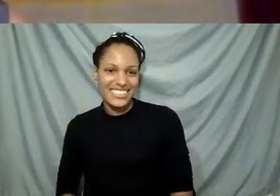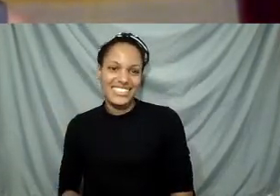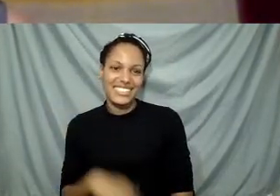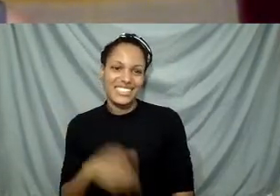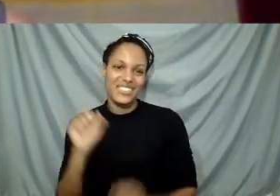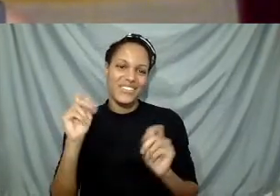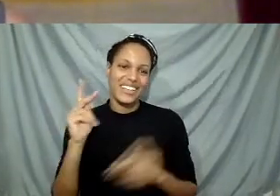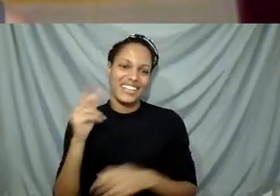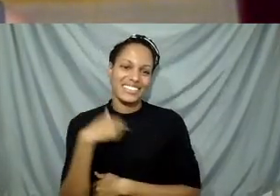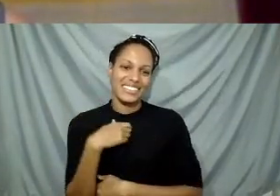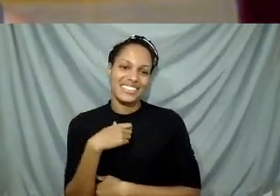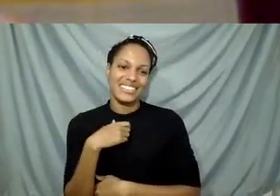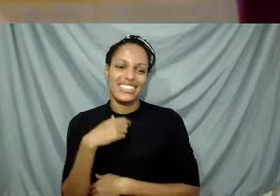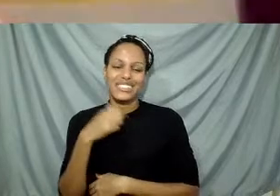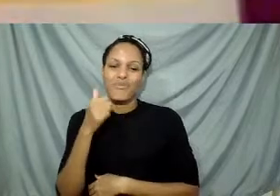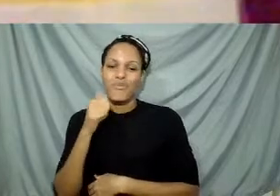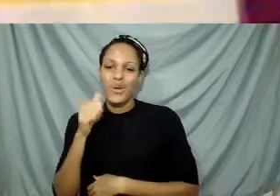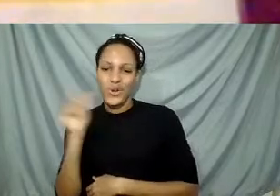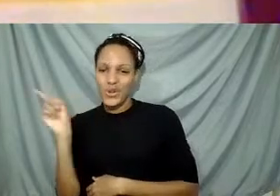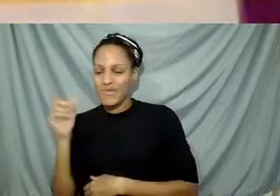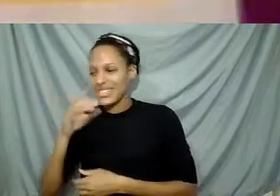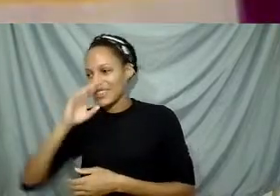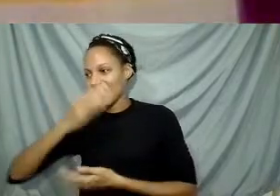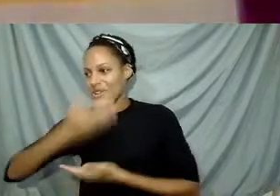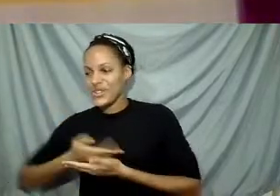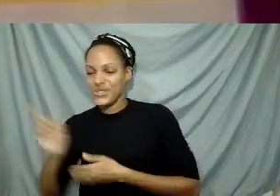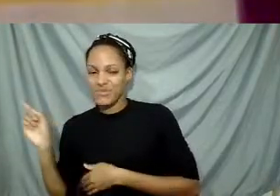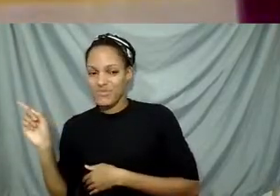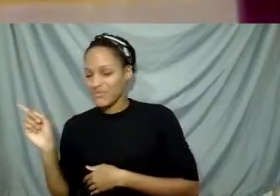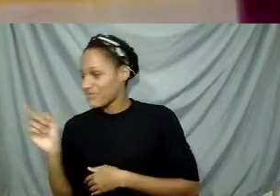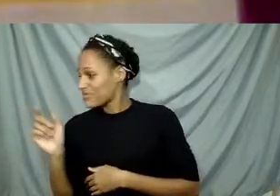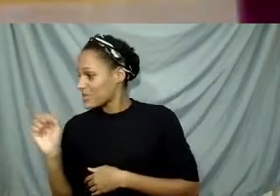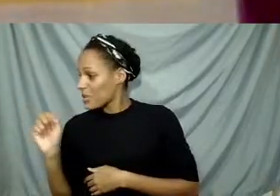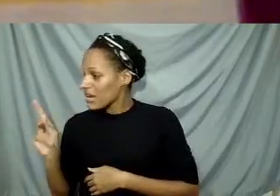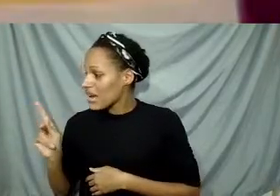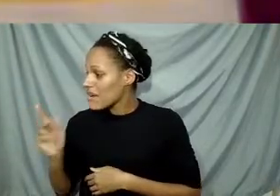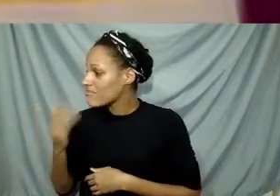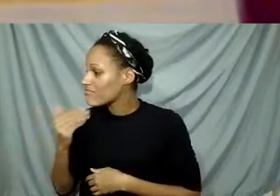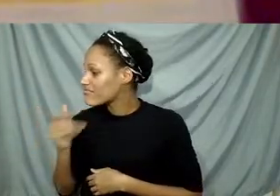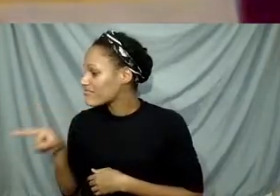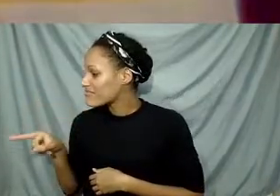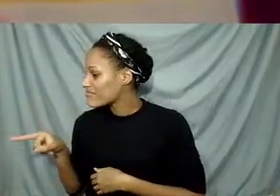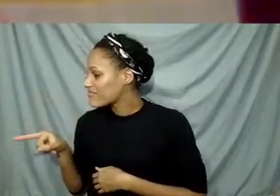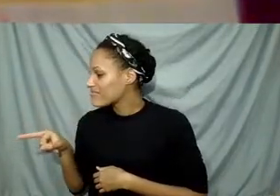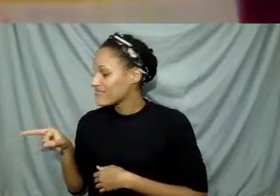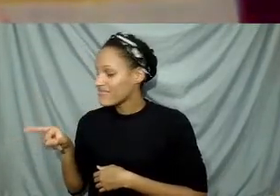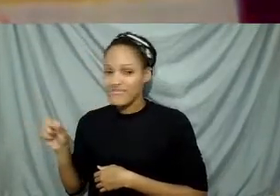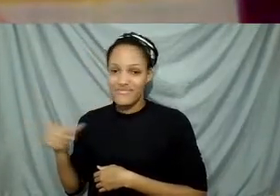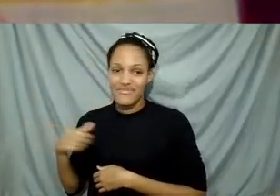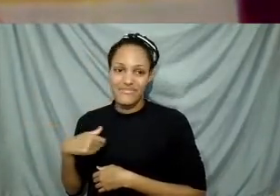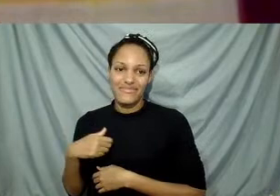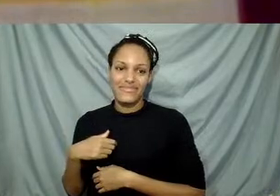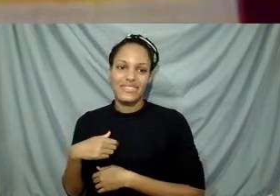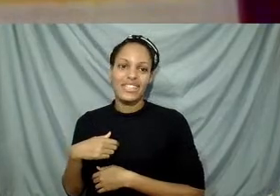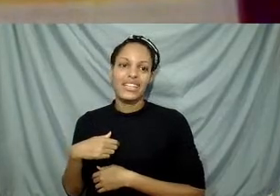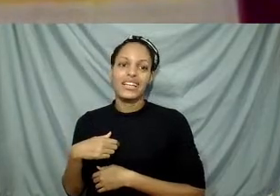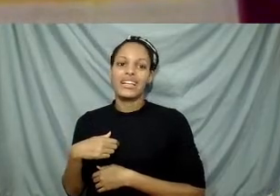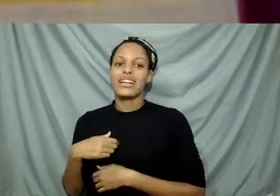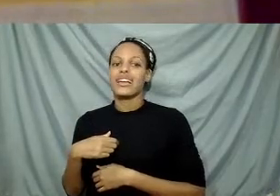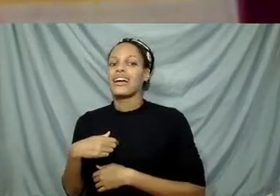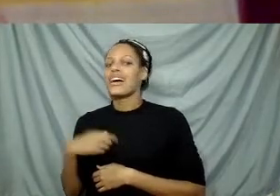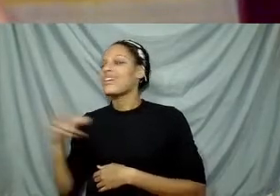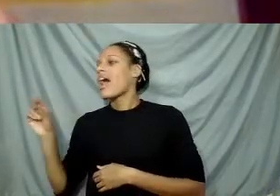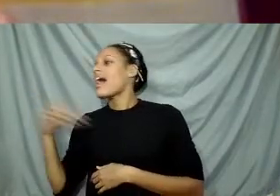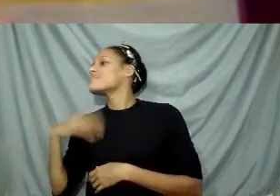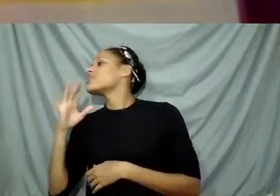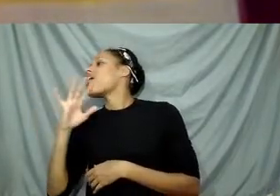Okay, that's my little daughter. Okay, all right, baby cakes. Mom, I'm on the